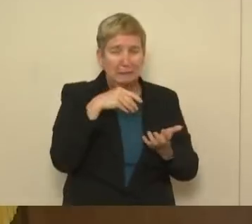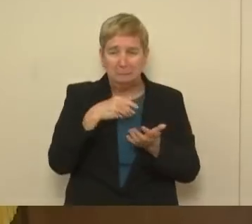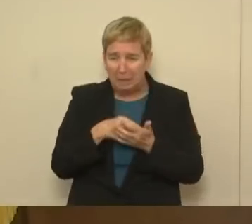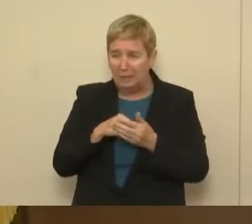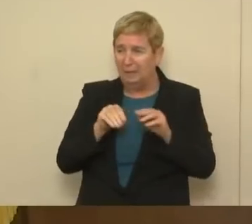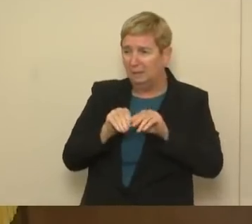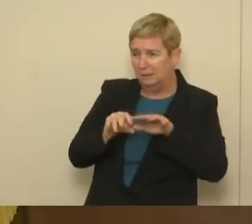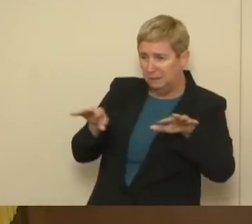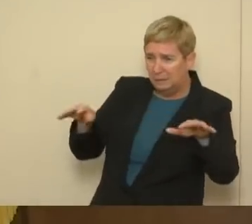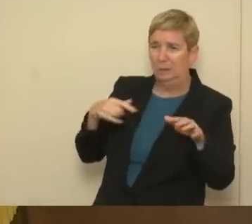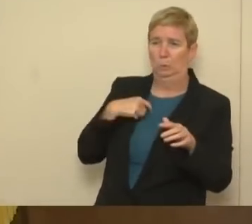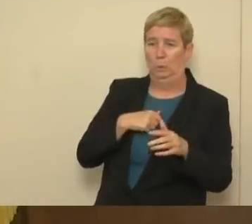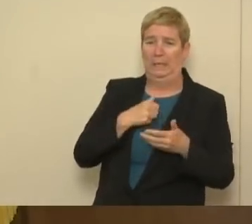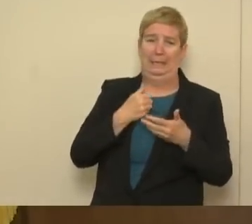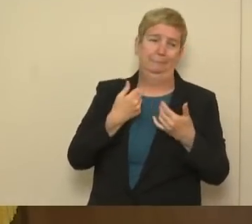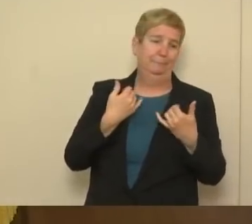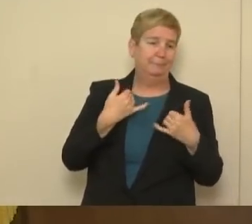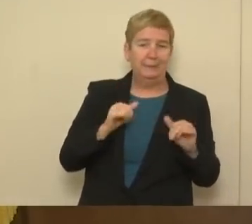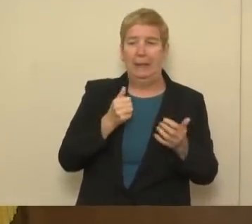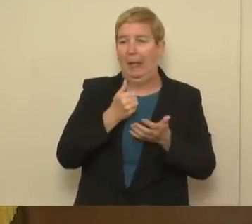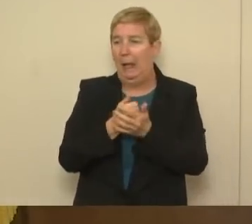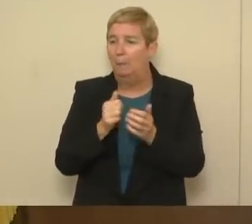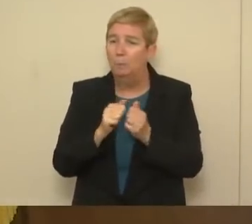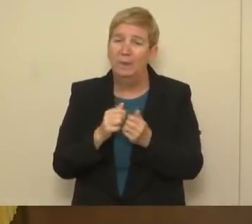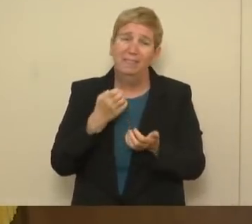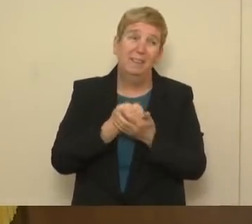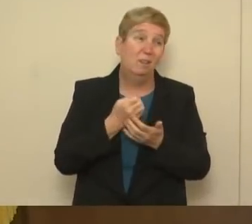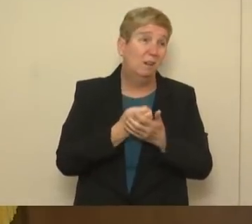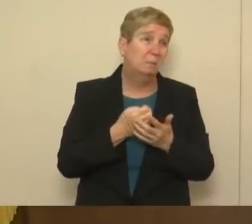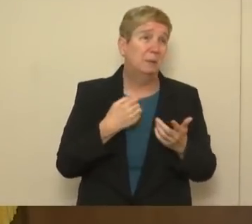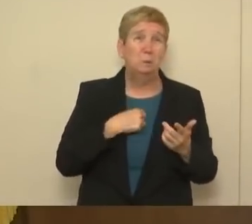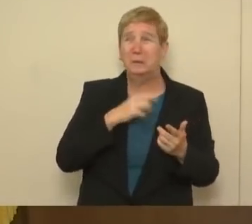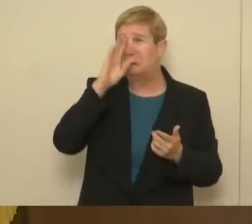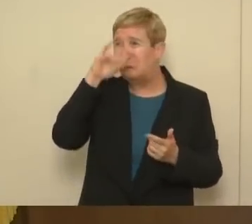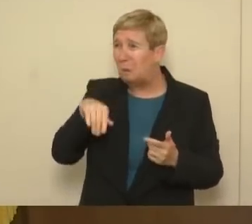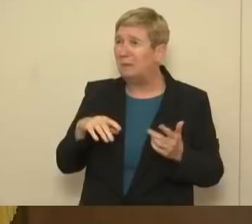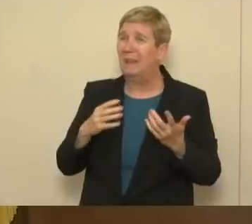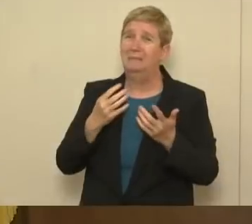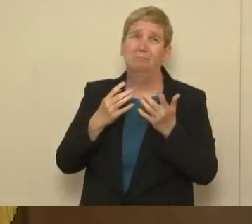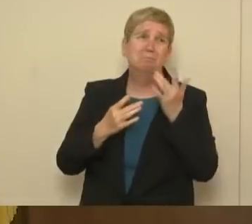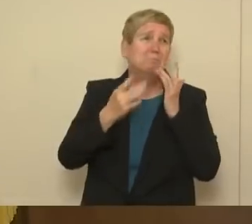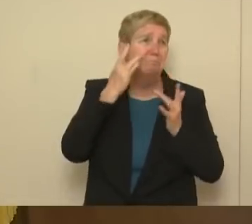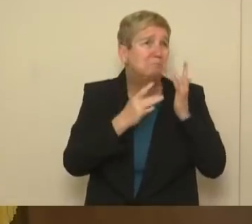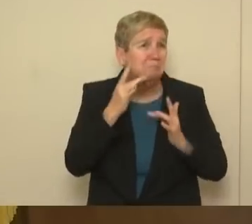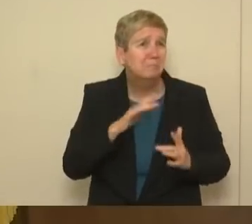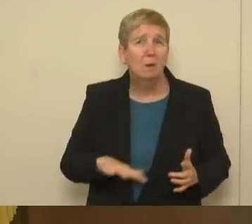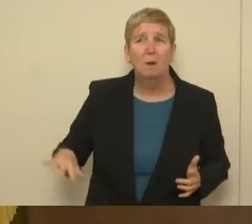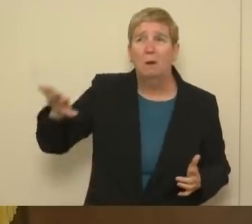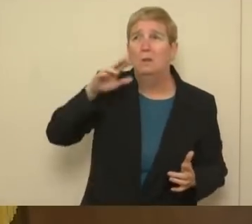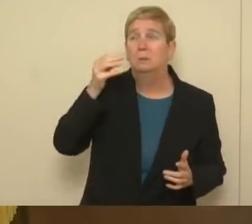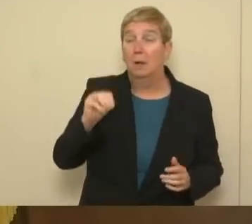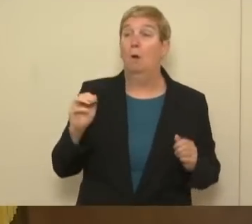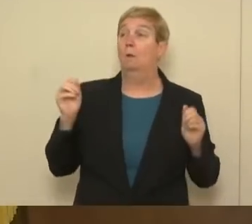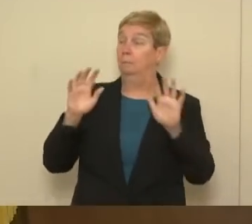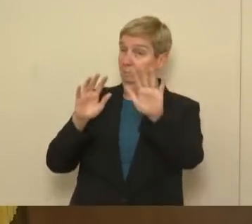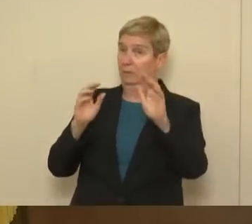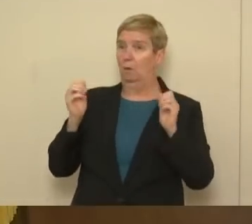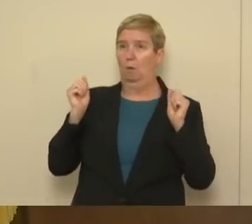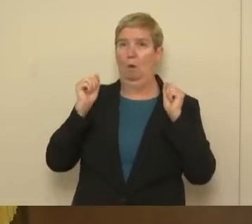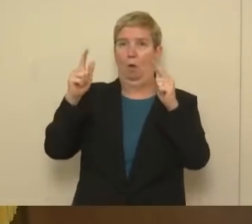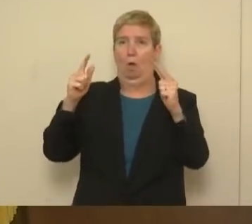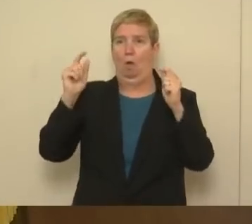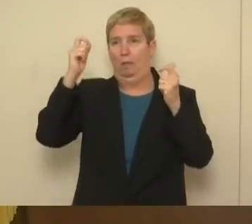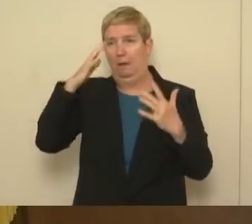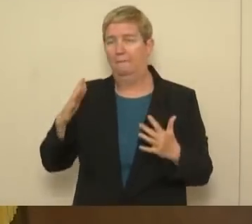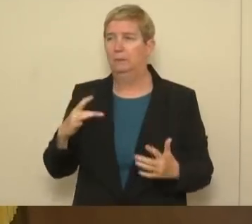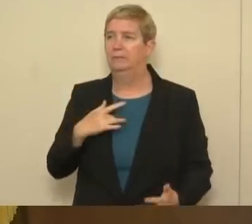we can continue to deal with the economic losses that are real. And we are all deeply disappointed.